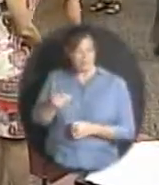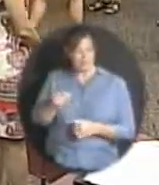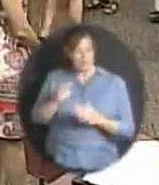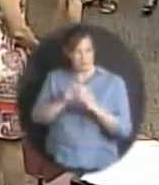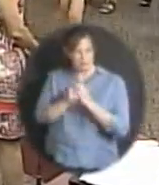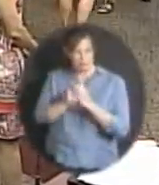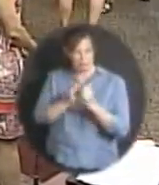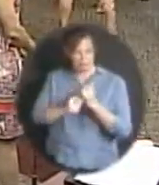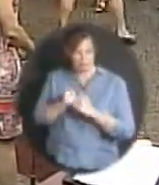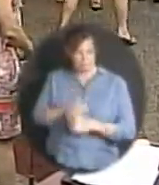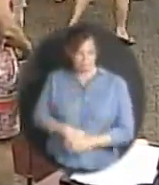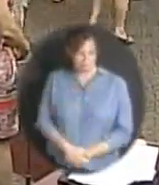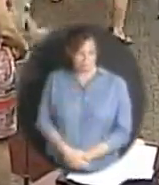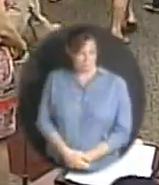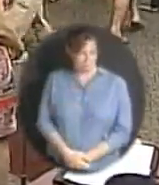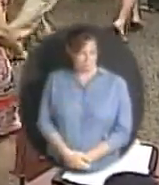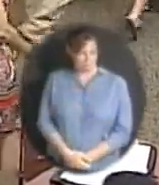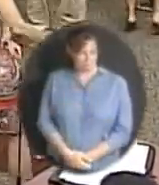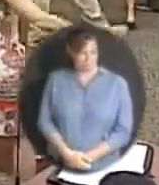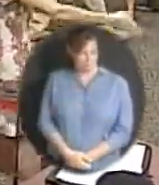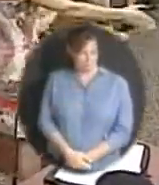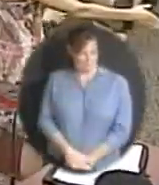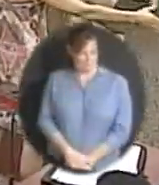Congratulations to each of you.